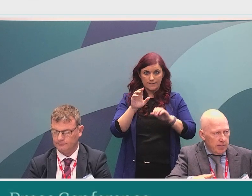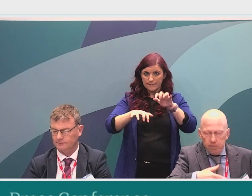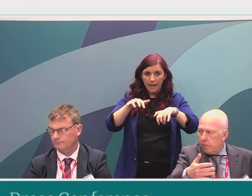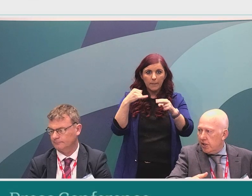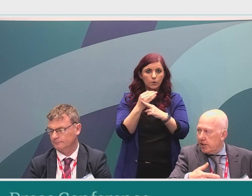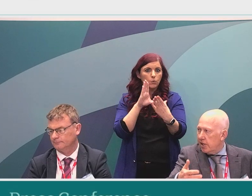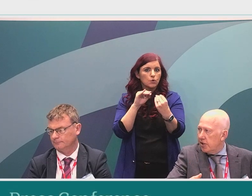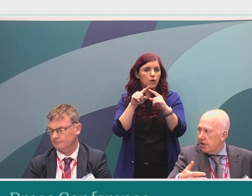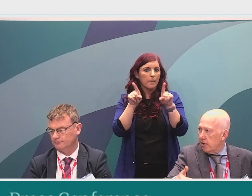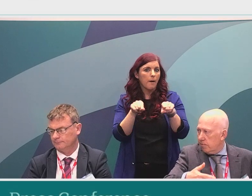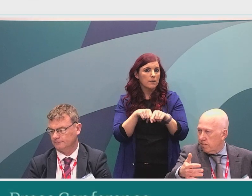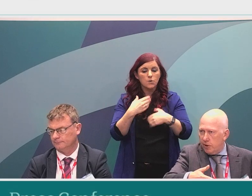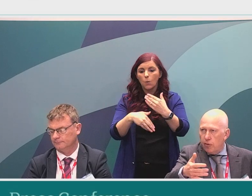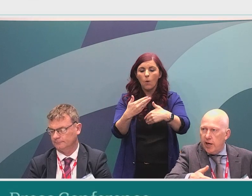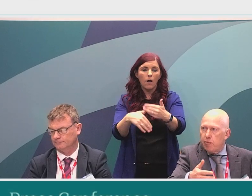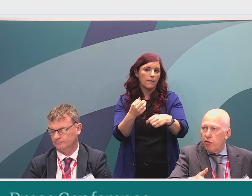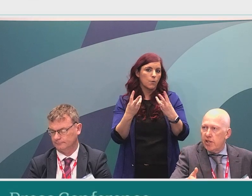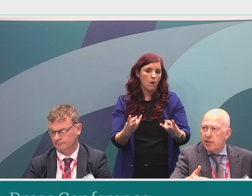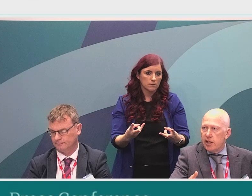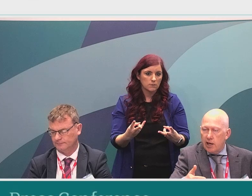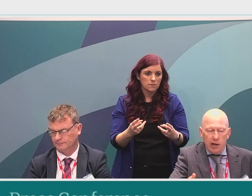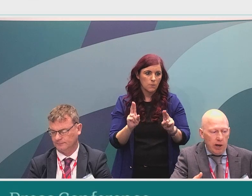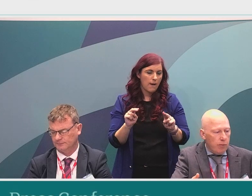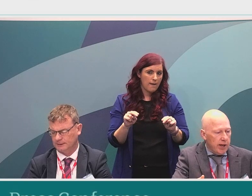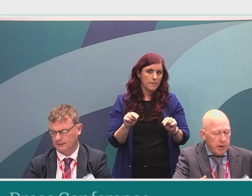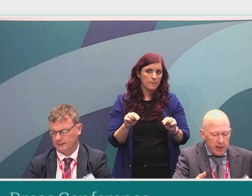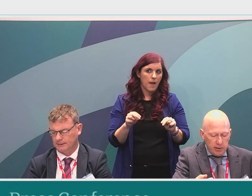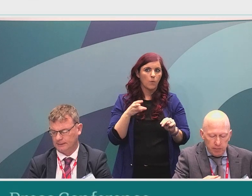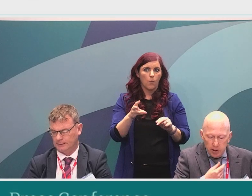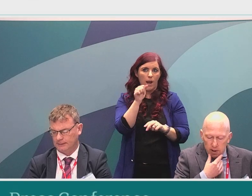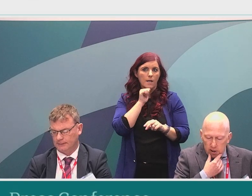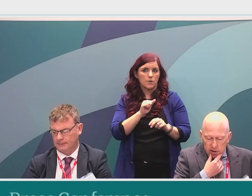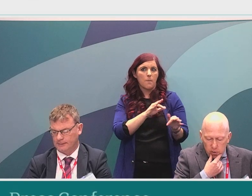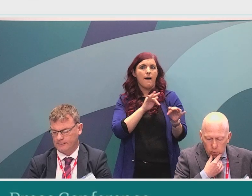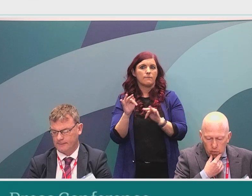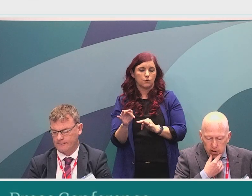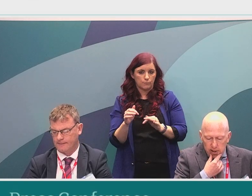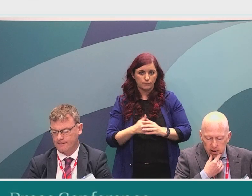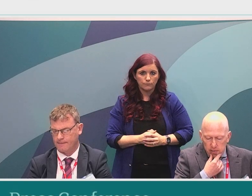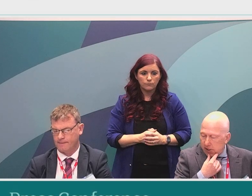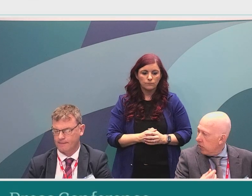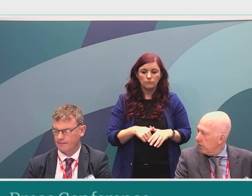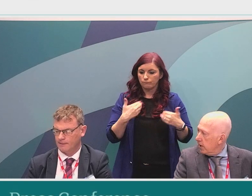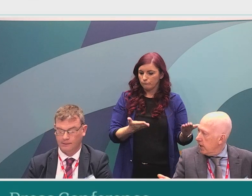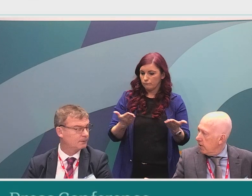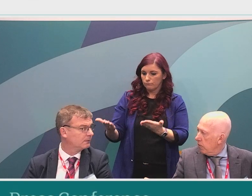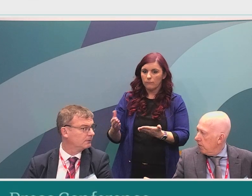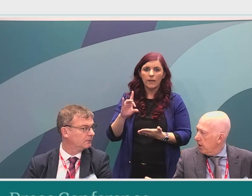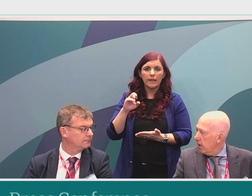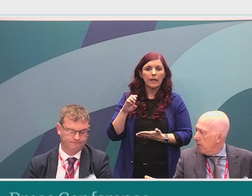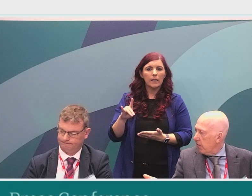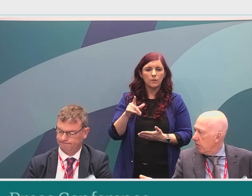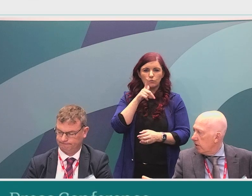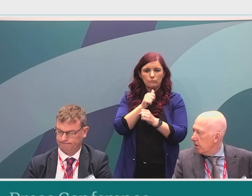the presentations and Q&A progresses, and we'll get back to them. So with that, I'll pass over to Keith, who will provide